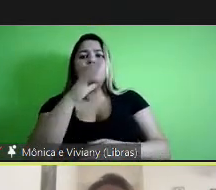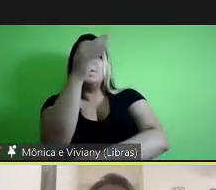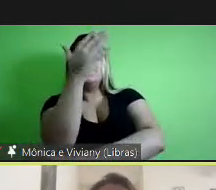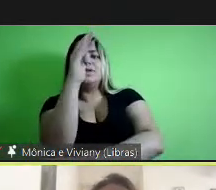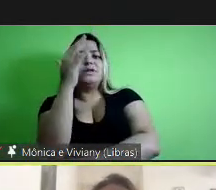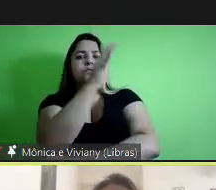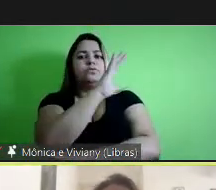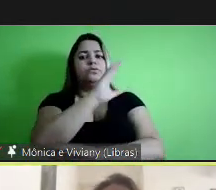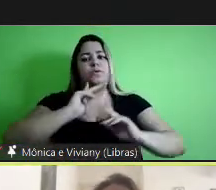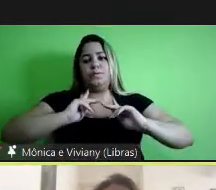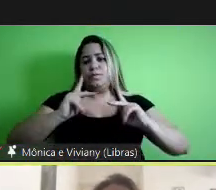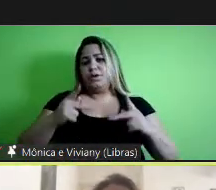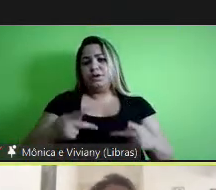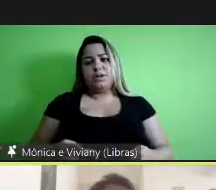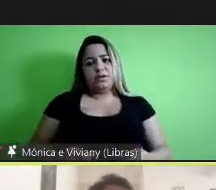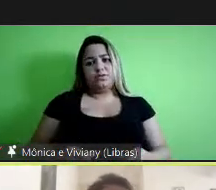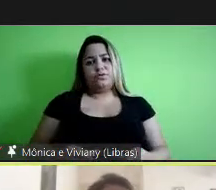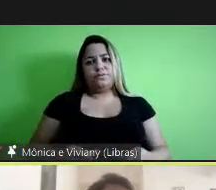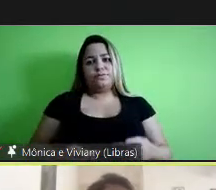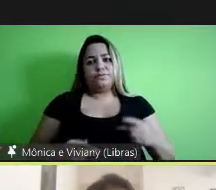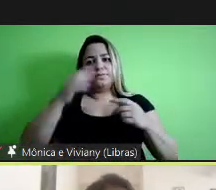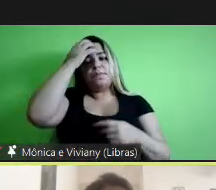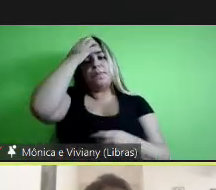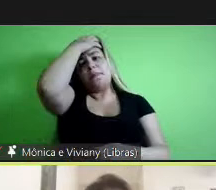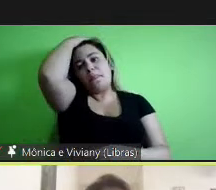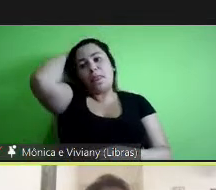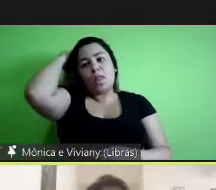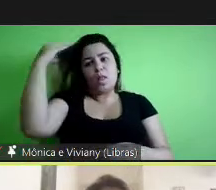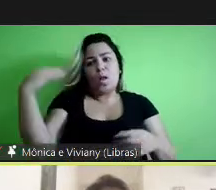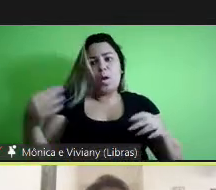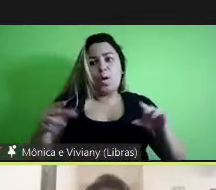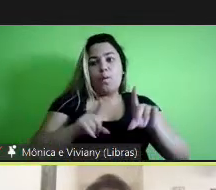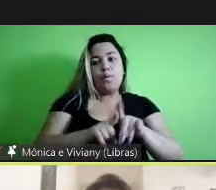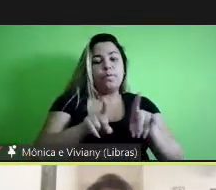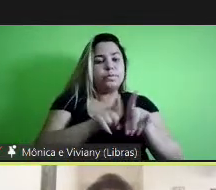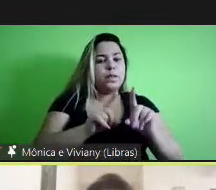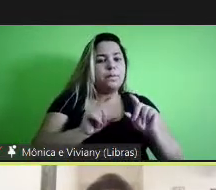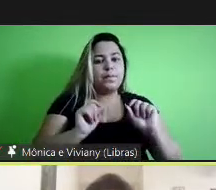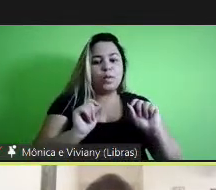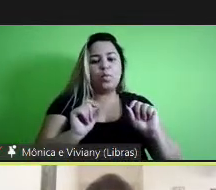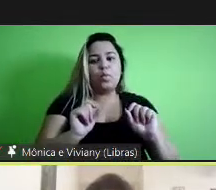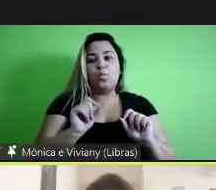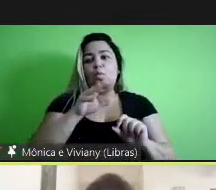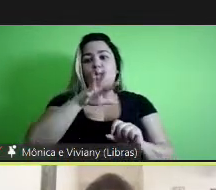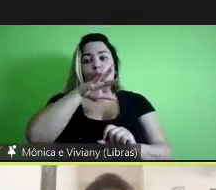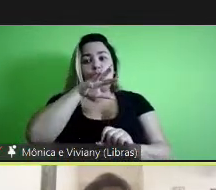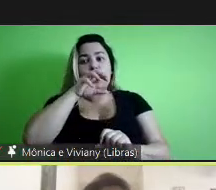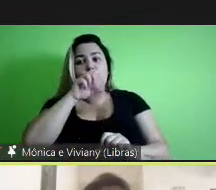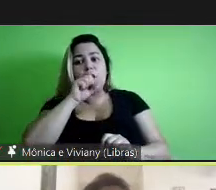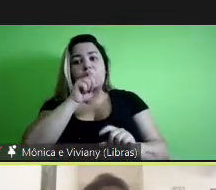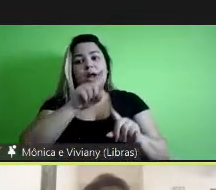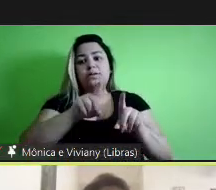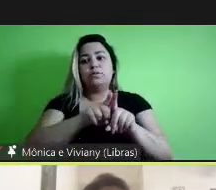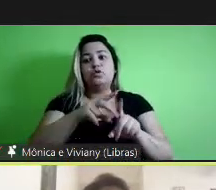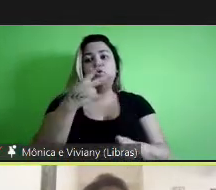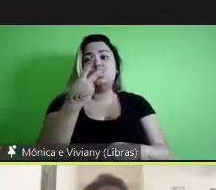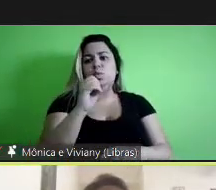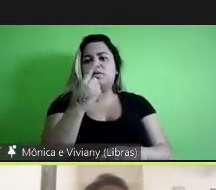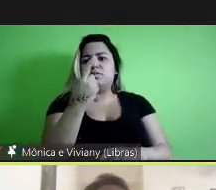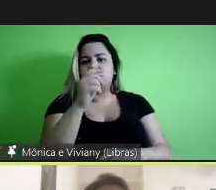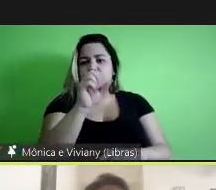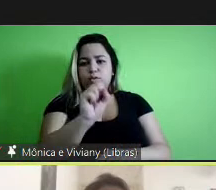know, Aqui to é think um about monitor de qualidade do ar healthcare. que And em uh,